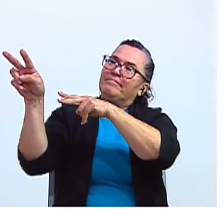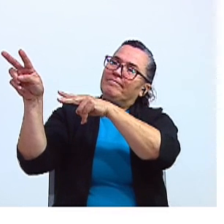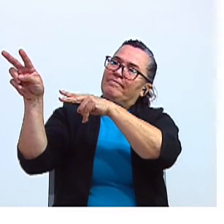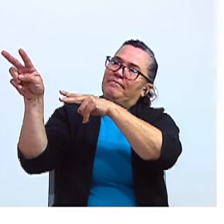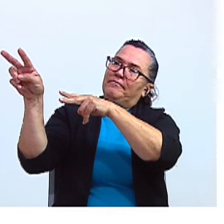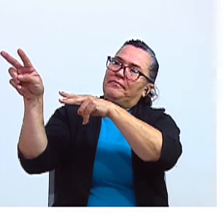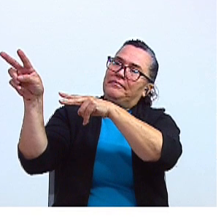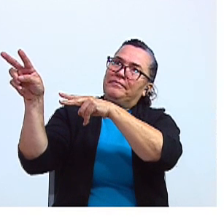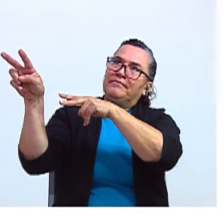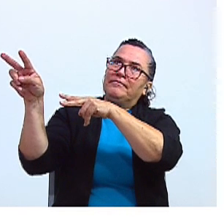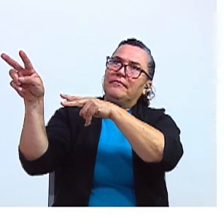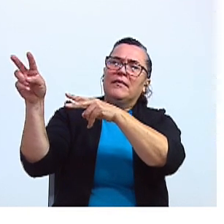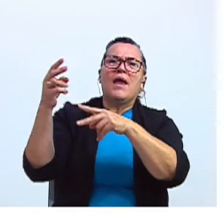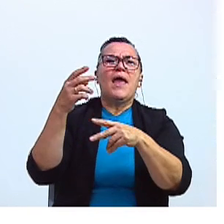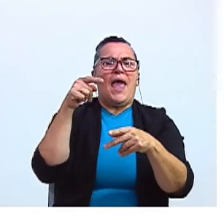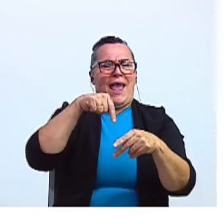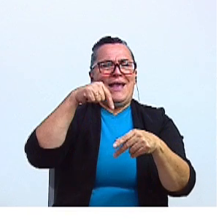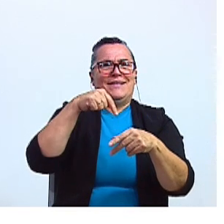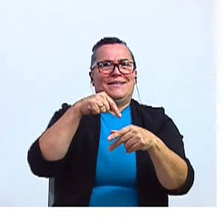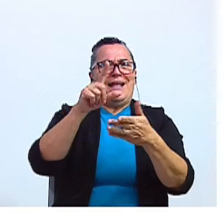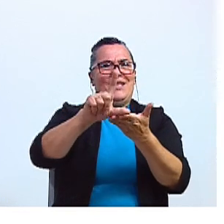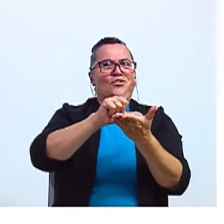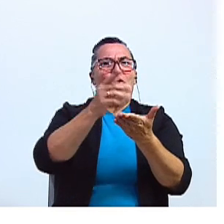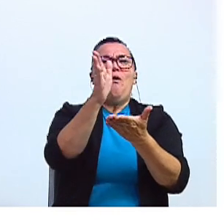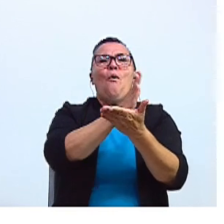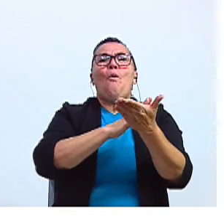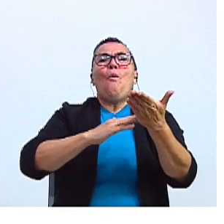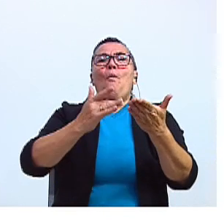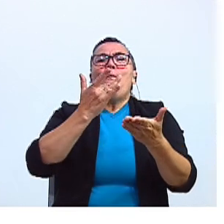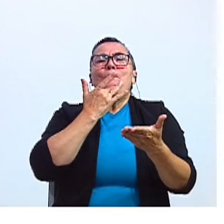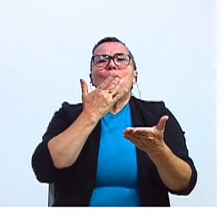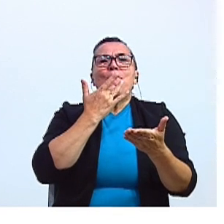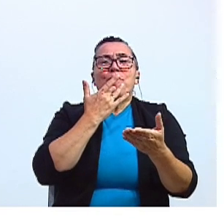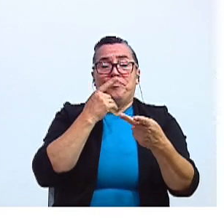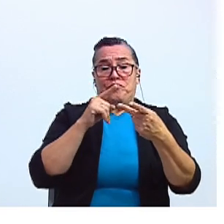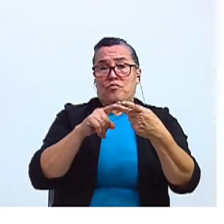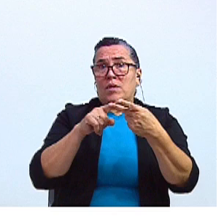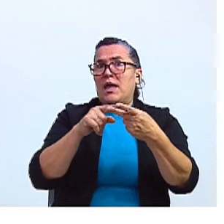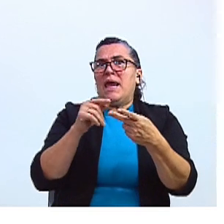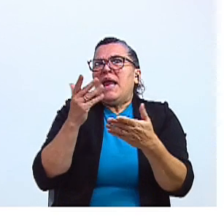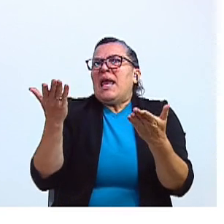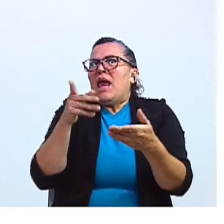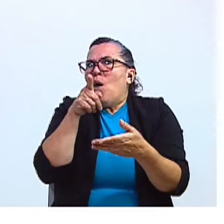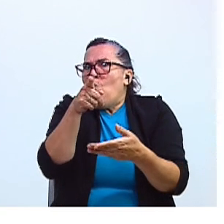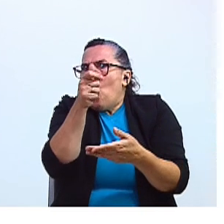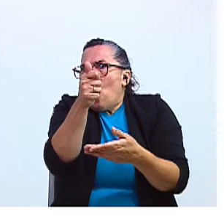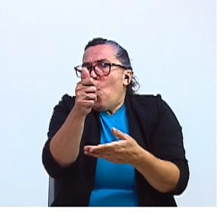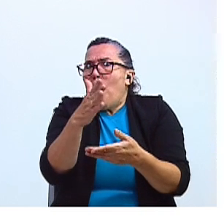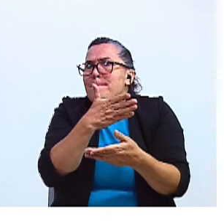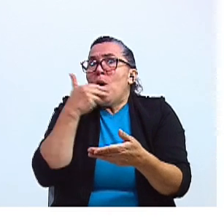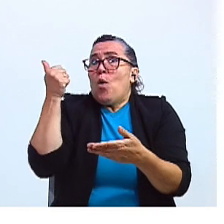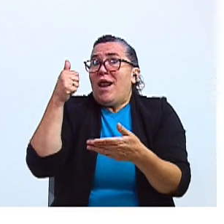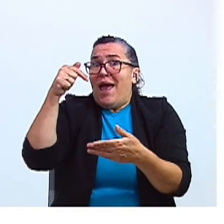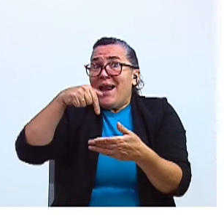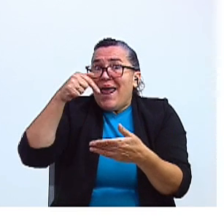What was your favorite part of this lesson? What can you improve the next time I watch this TV program?